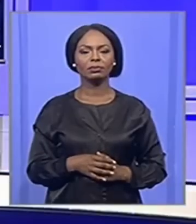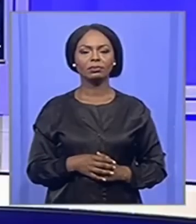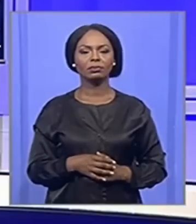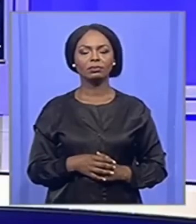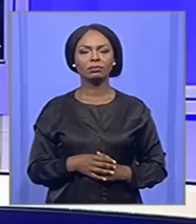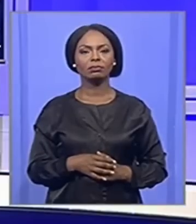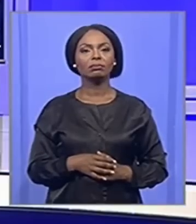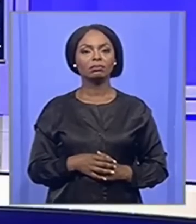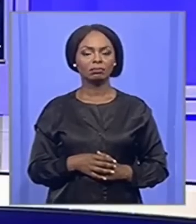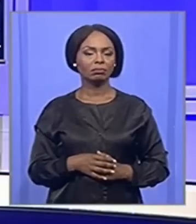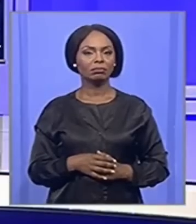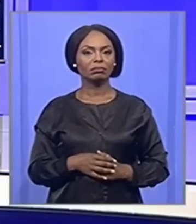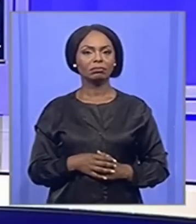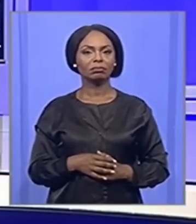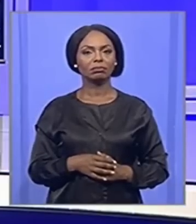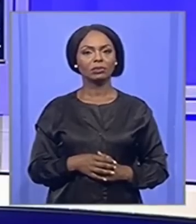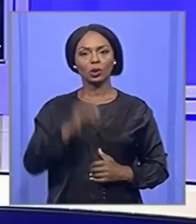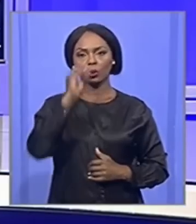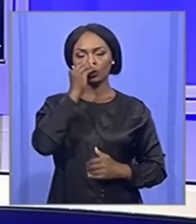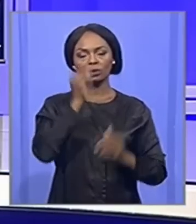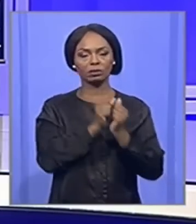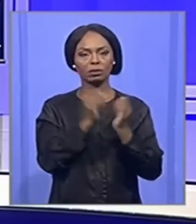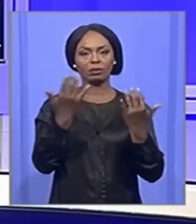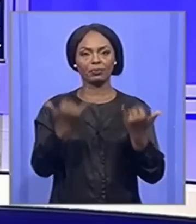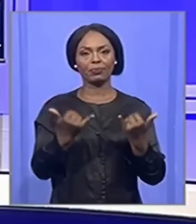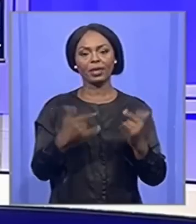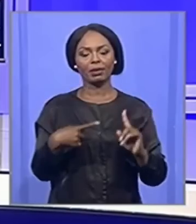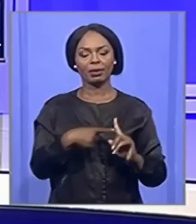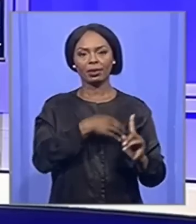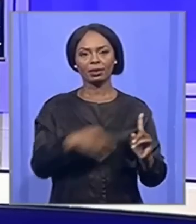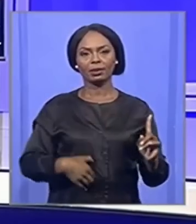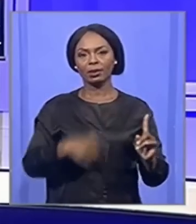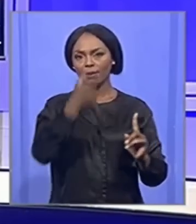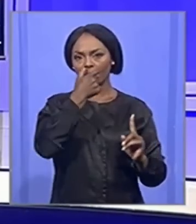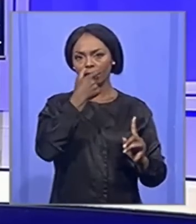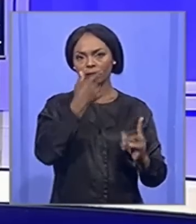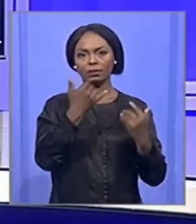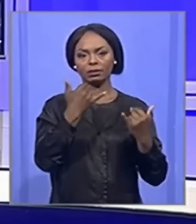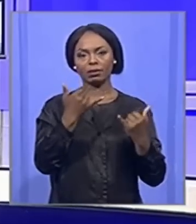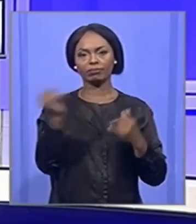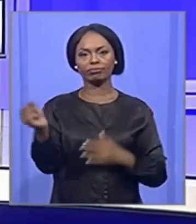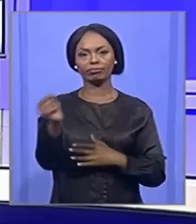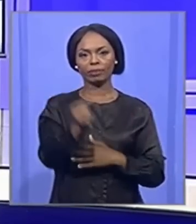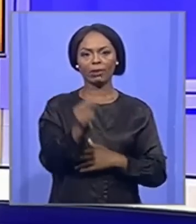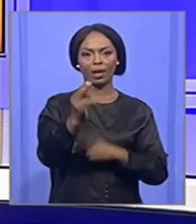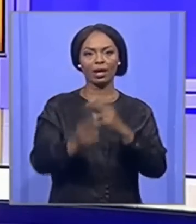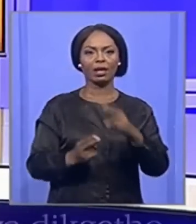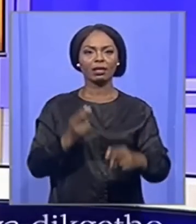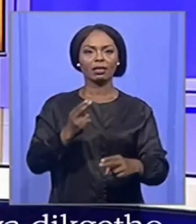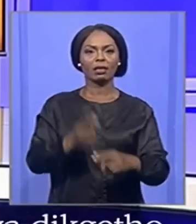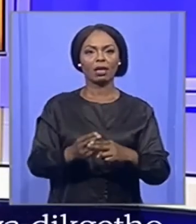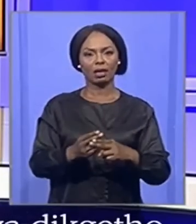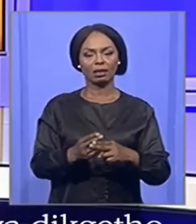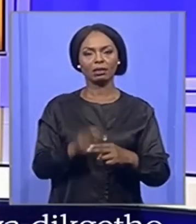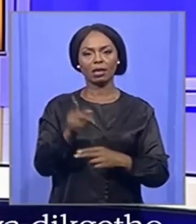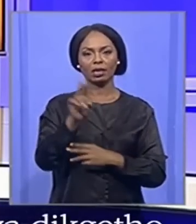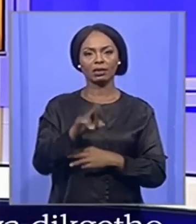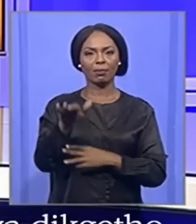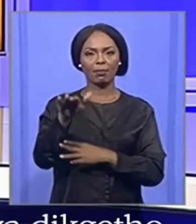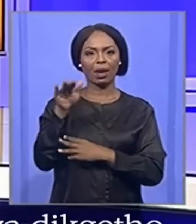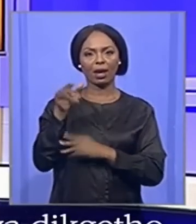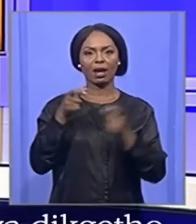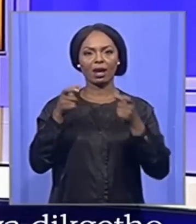Tsona re dithagola semmuso ka ditaba tse re mo Presidente Cyril Ramaphosa o buetsa thonya le setjaganyego ba mmusisi wa banka ya reserve ya Afrika Borwa.